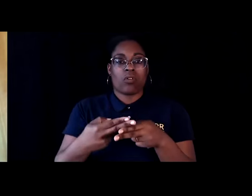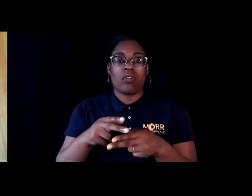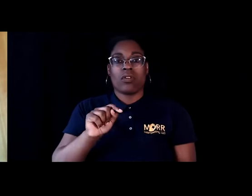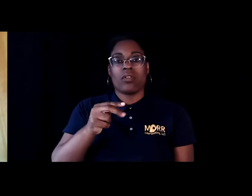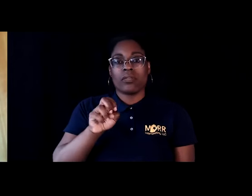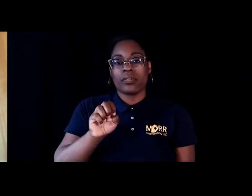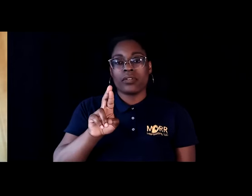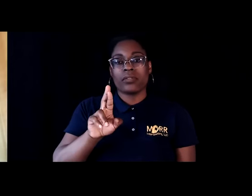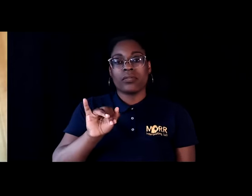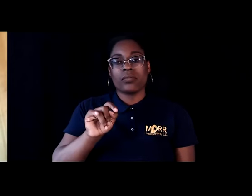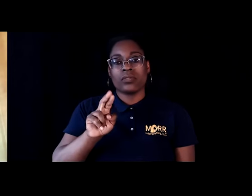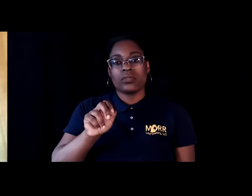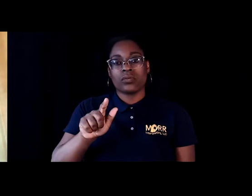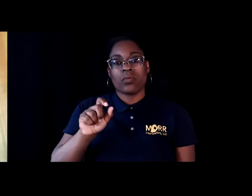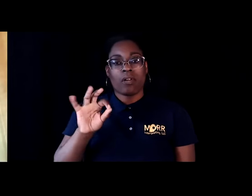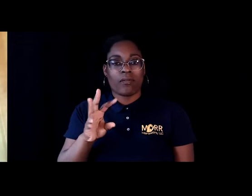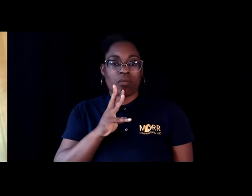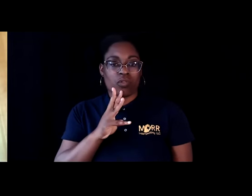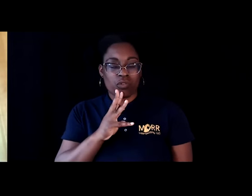how masculine and feminine aspects